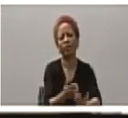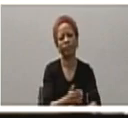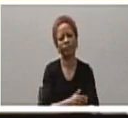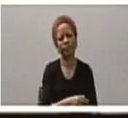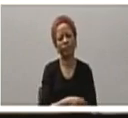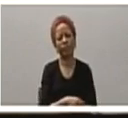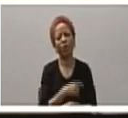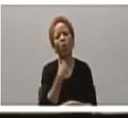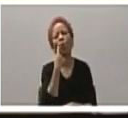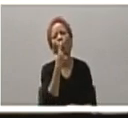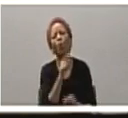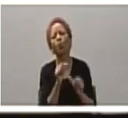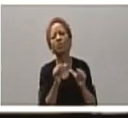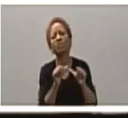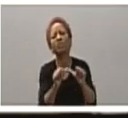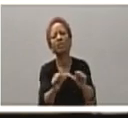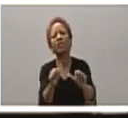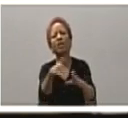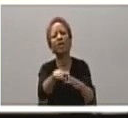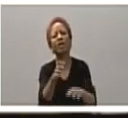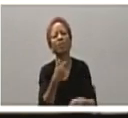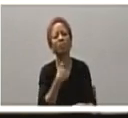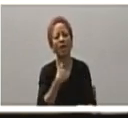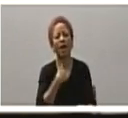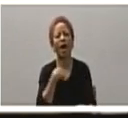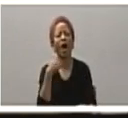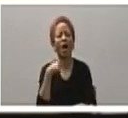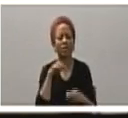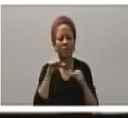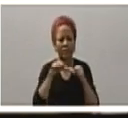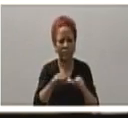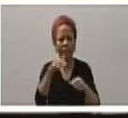Whoever remains in me, and I in him.